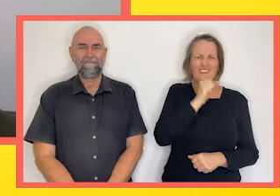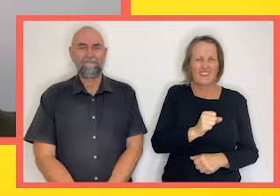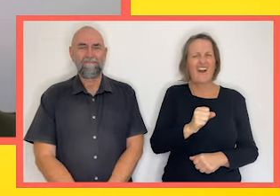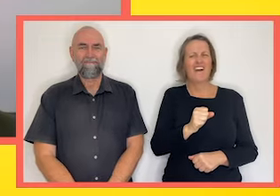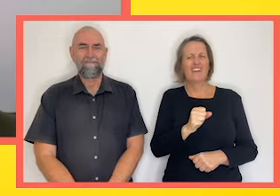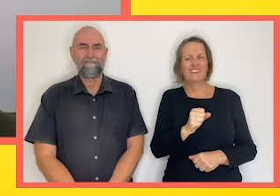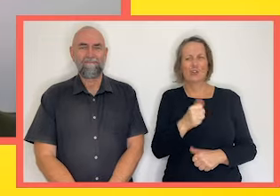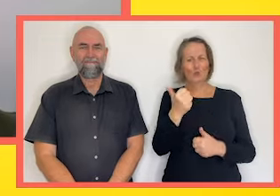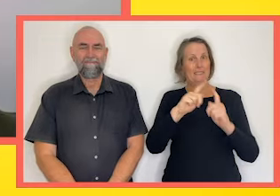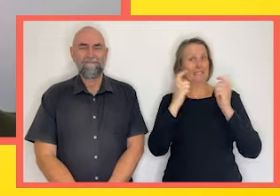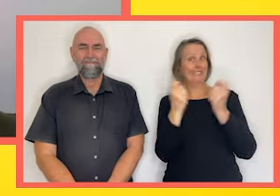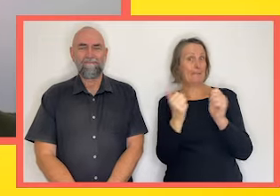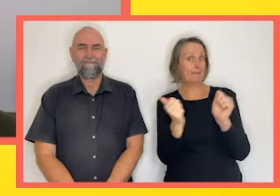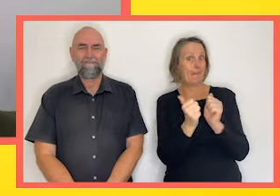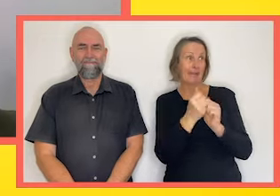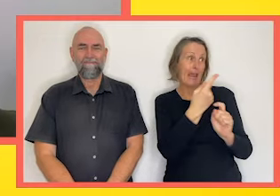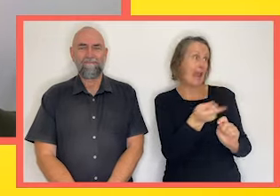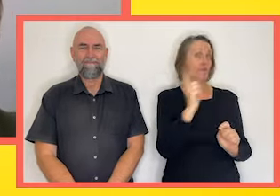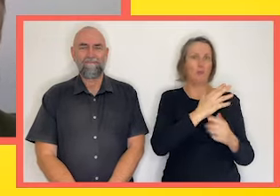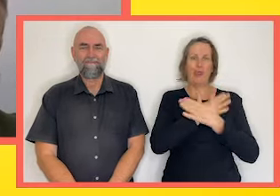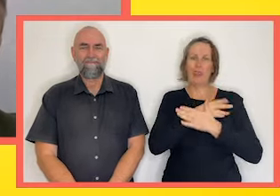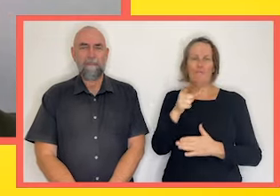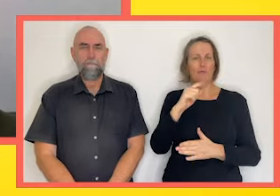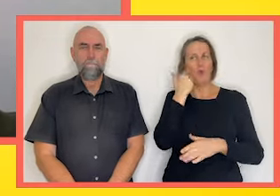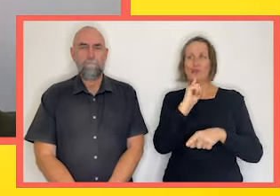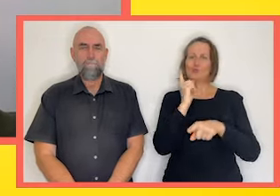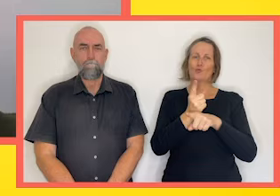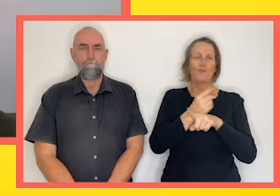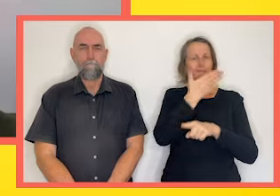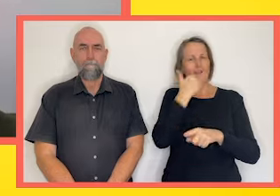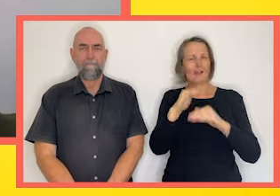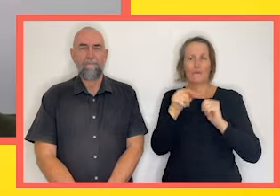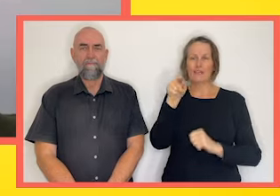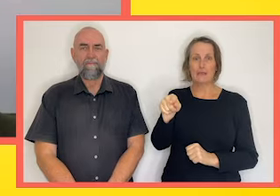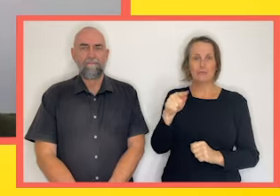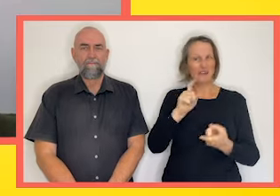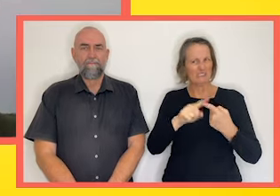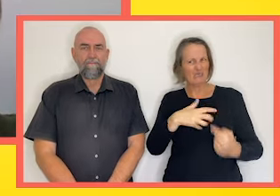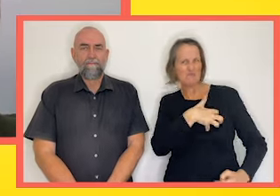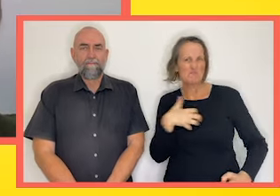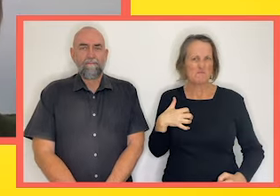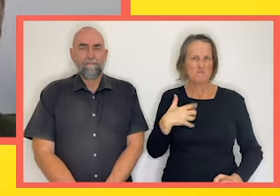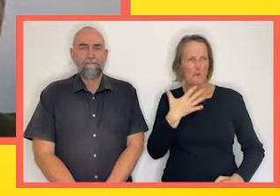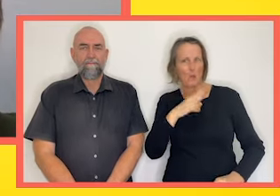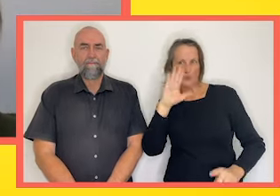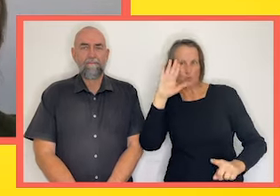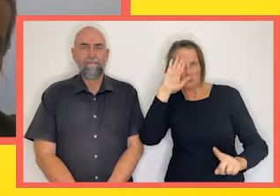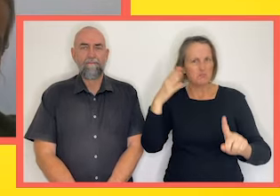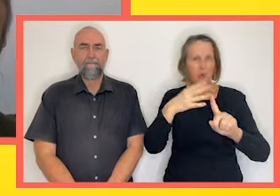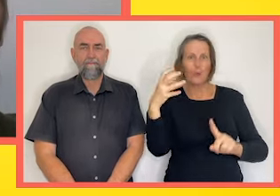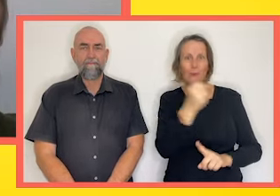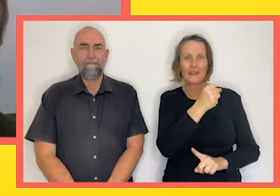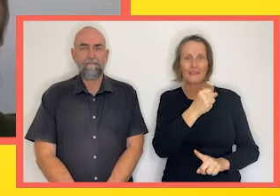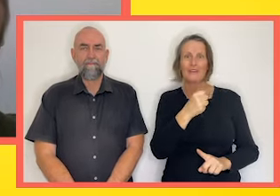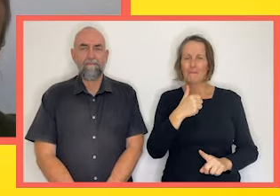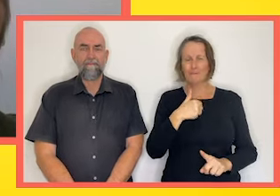a great teammate. Everyone loves him. He doesn't say a bad word about anyone. He's got that competitive streak in him, which is fantastic. But it was so great to